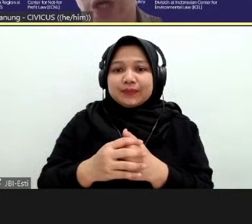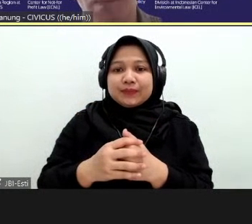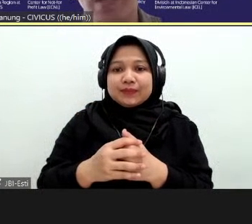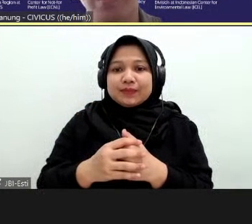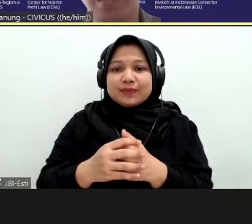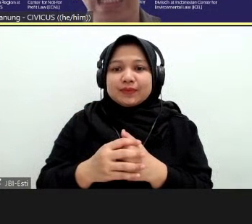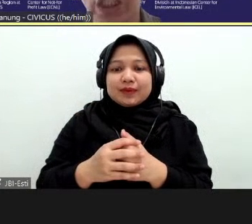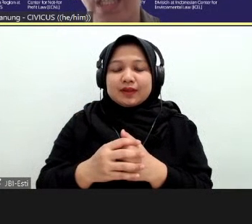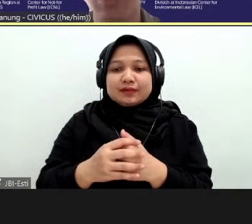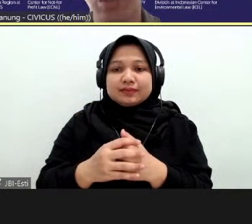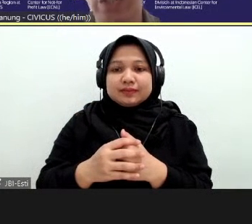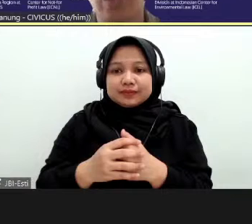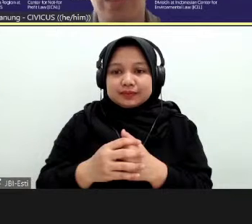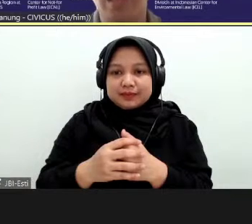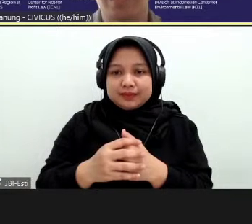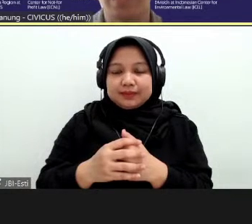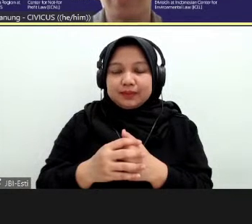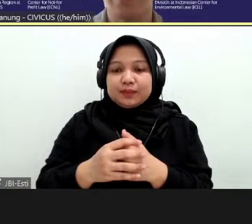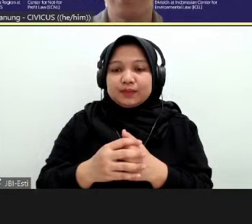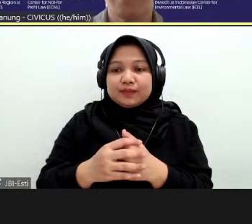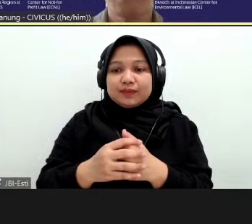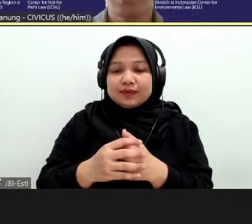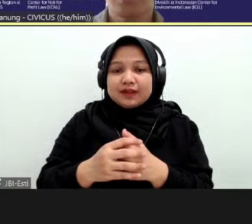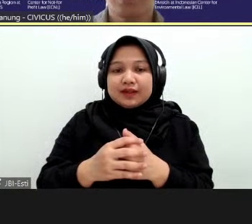Sustainable Development Agenda